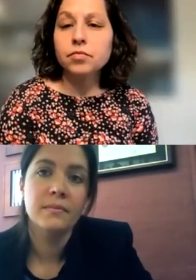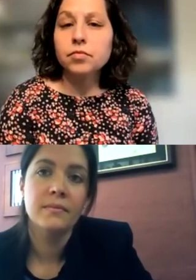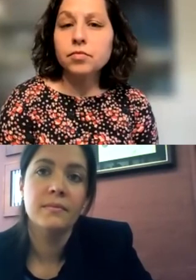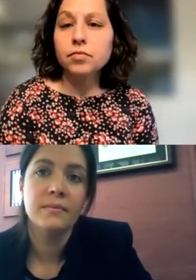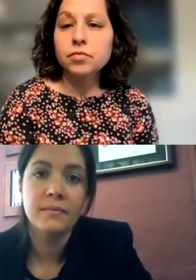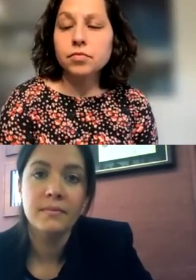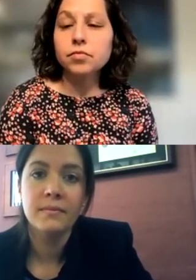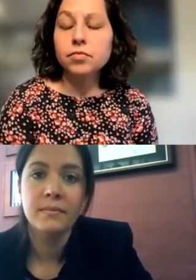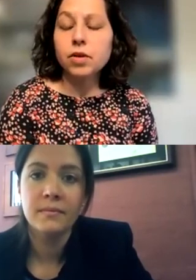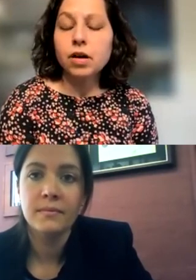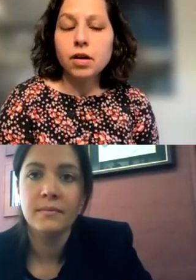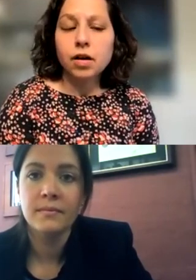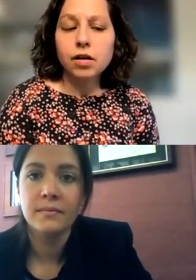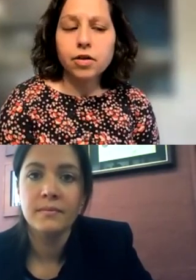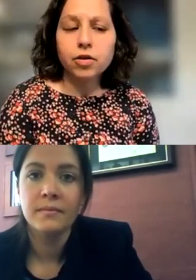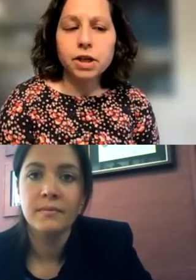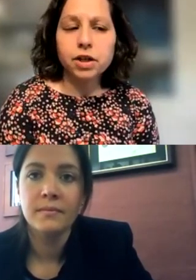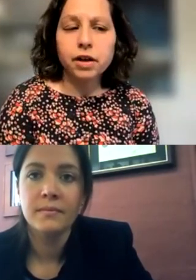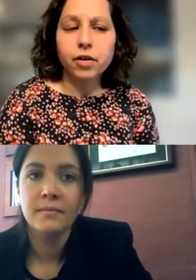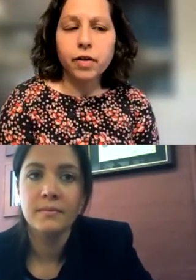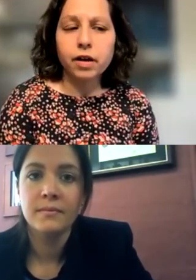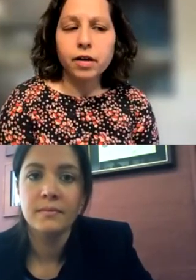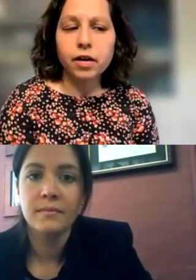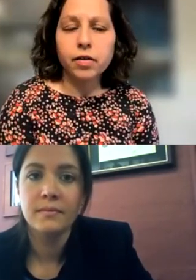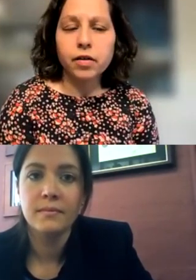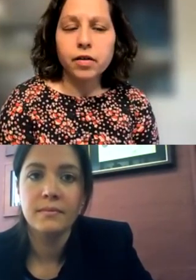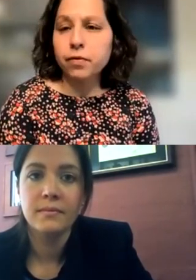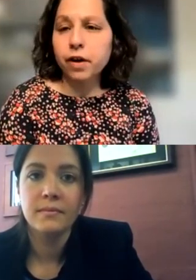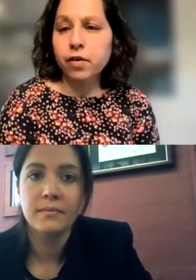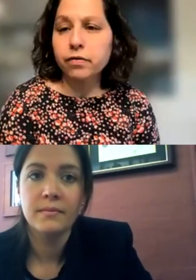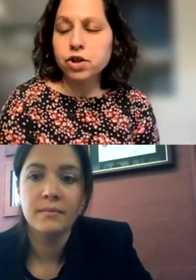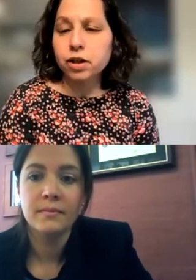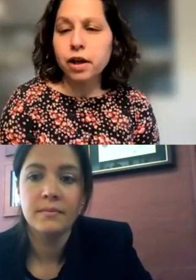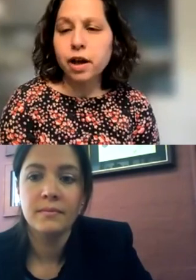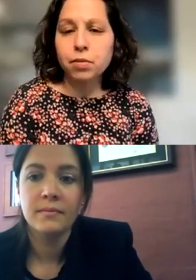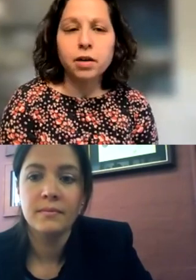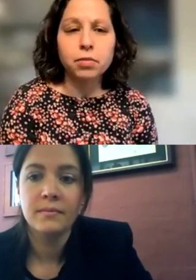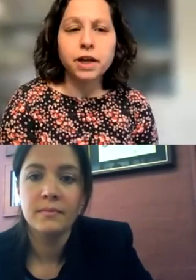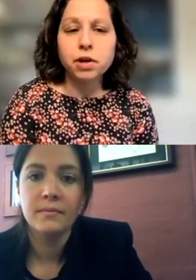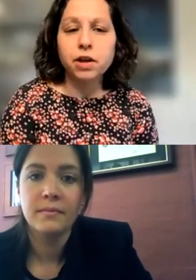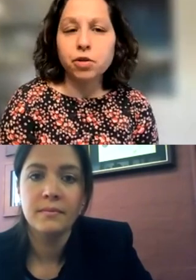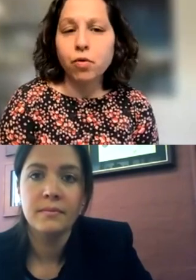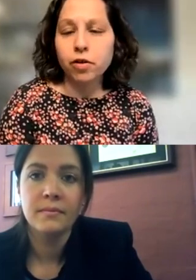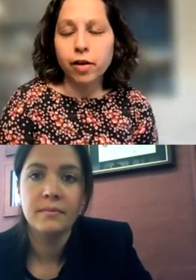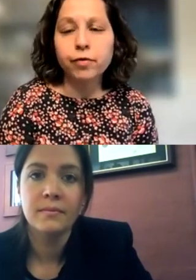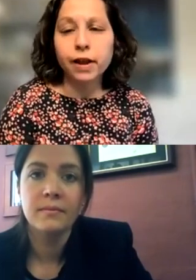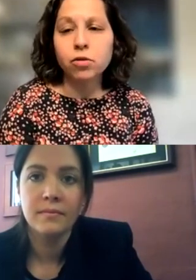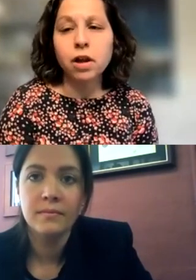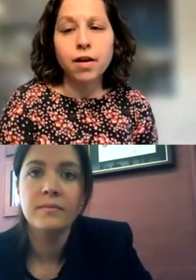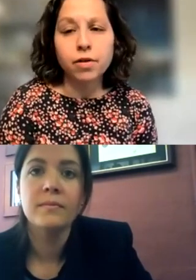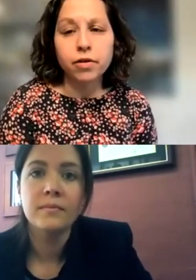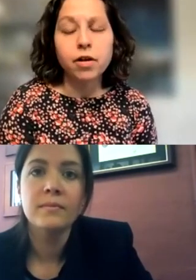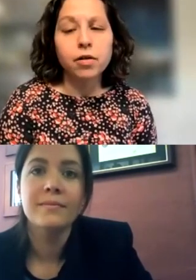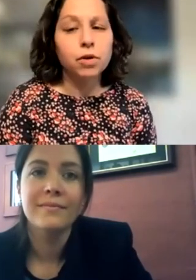get the help they need. I'll also mention here that the Collaborative Care Division, EAP and BHP supports have